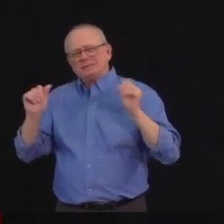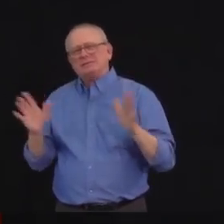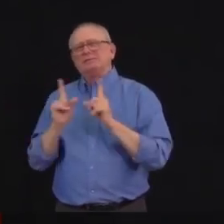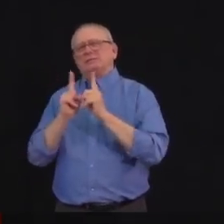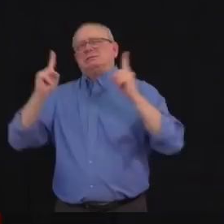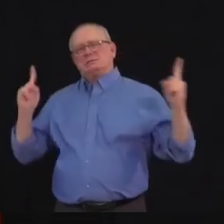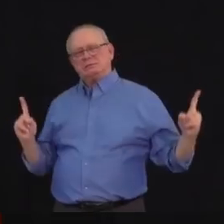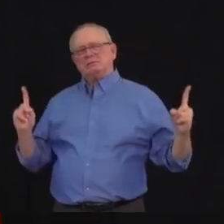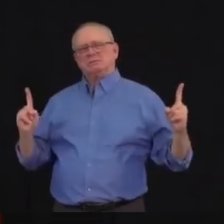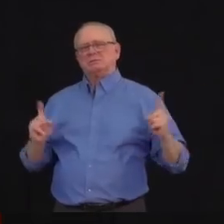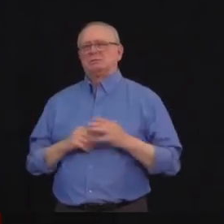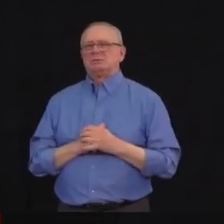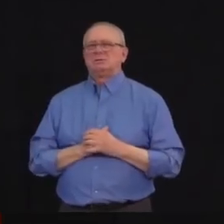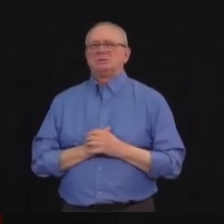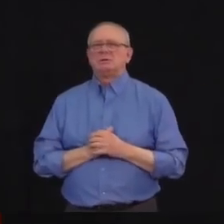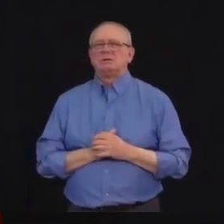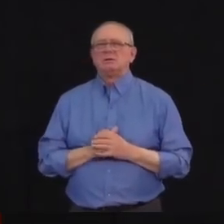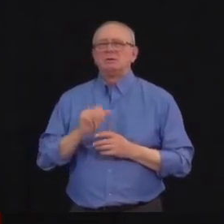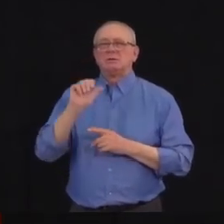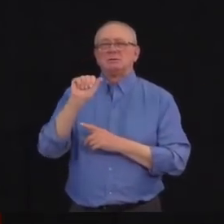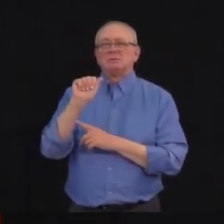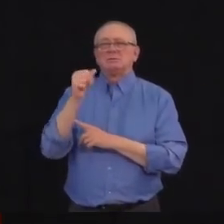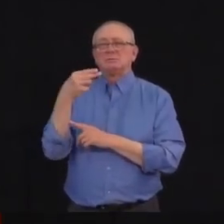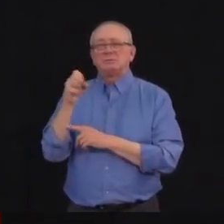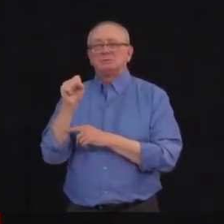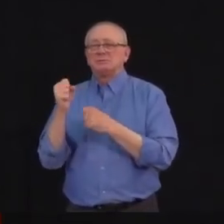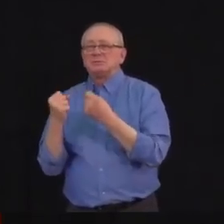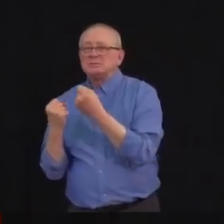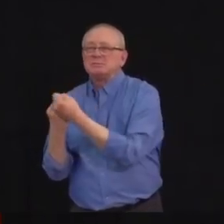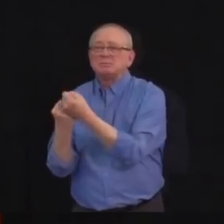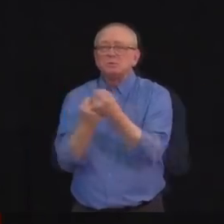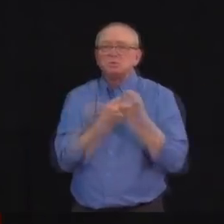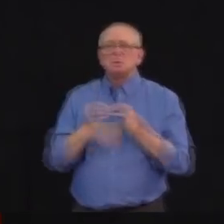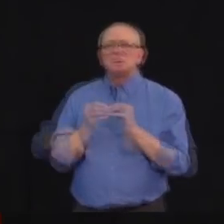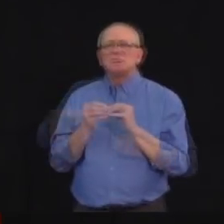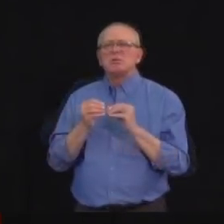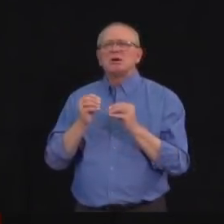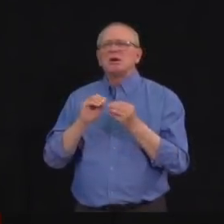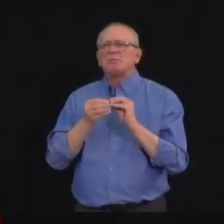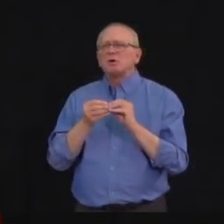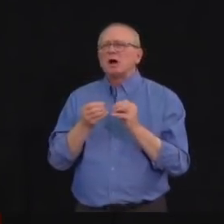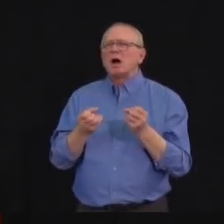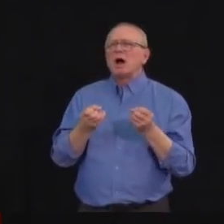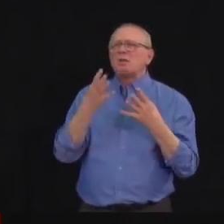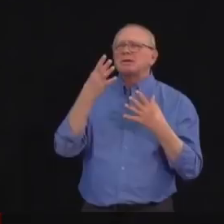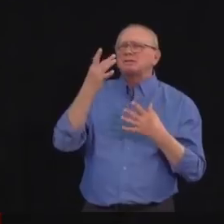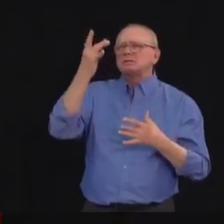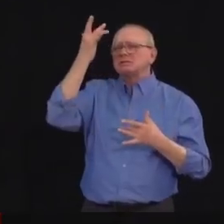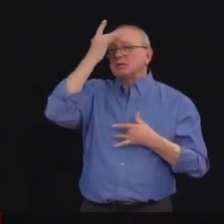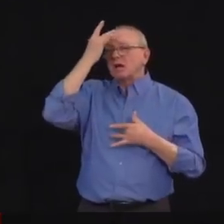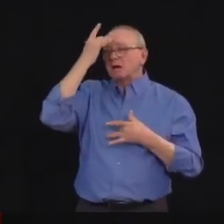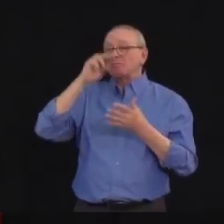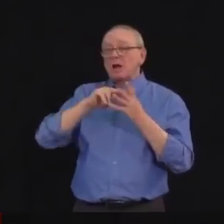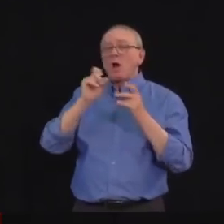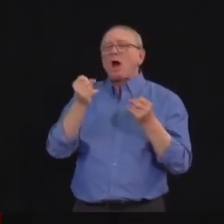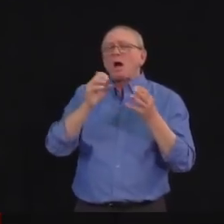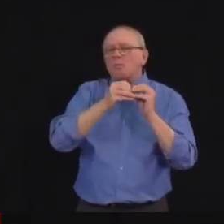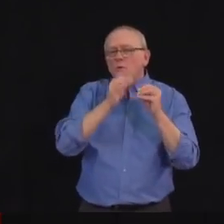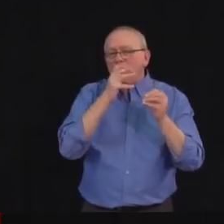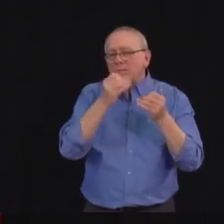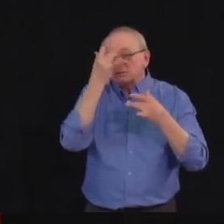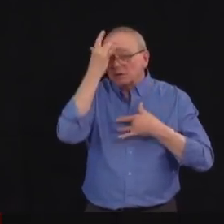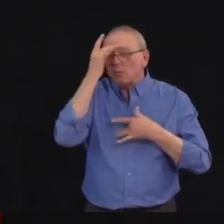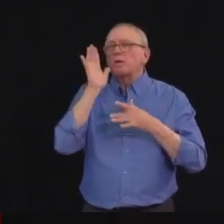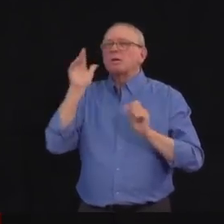households impacted by this virus so that the spread can be stopped. With respect to the suspected community transmission,